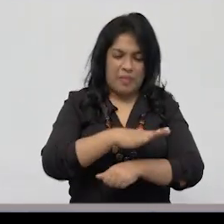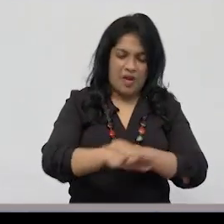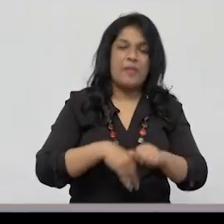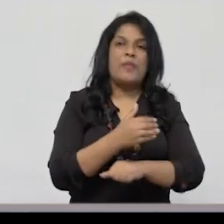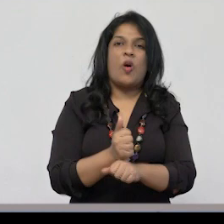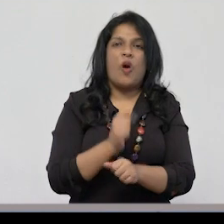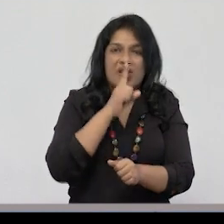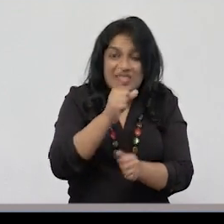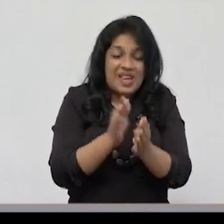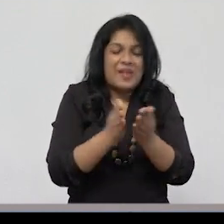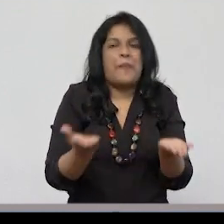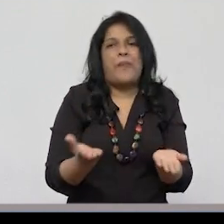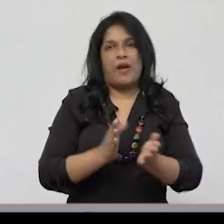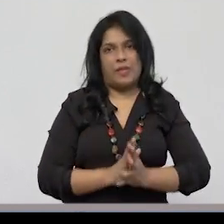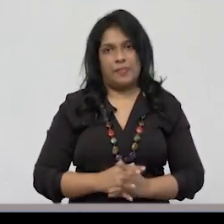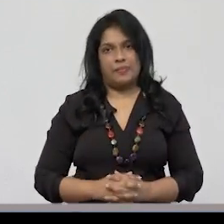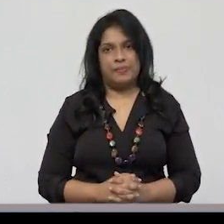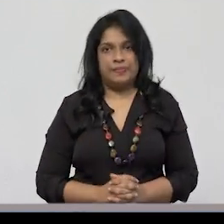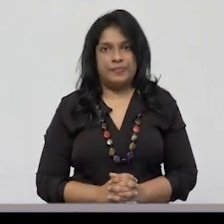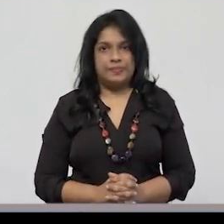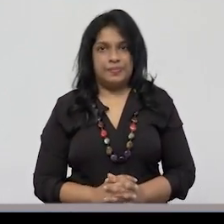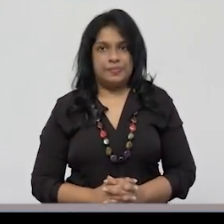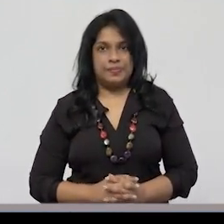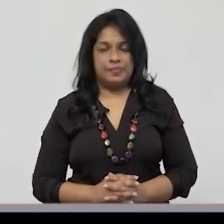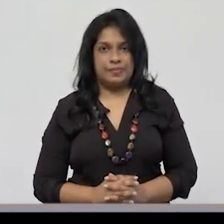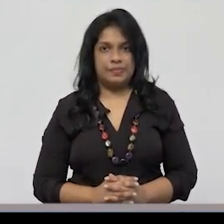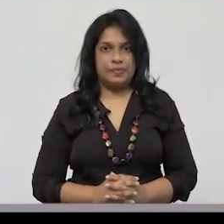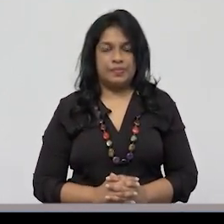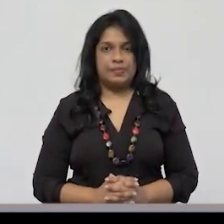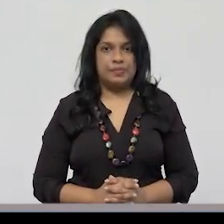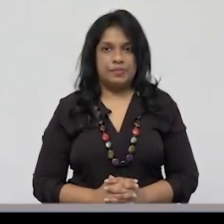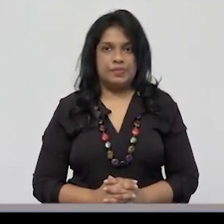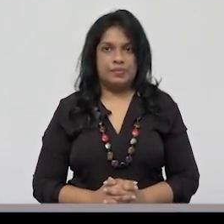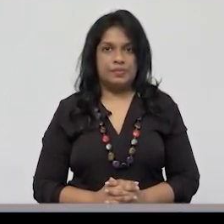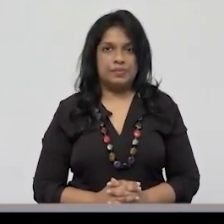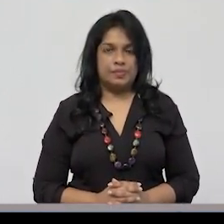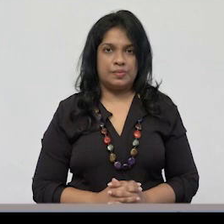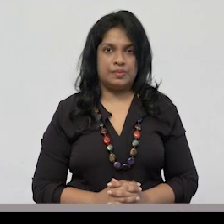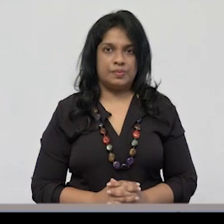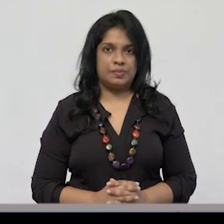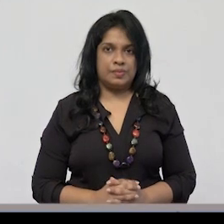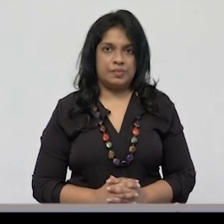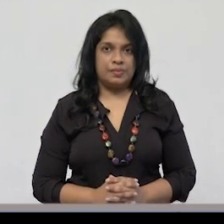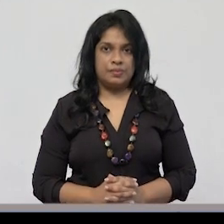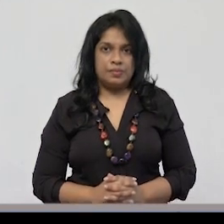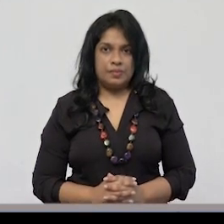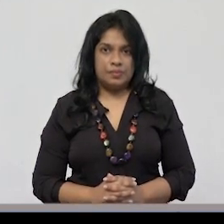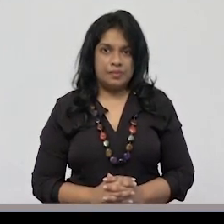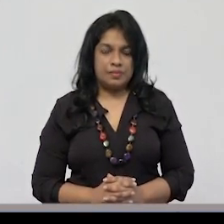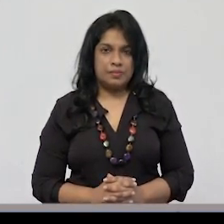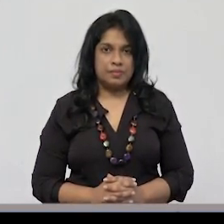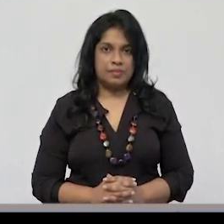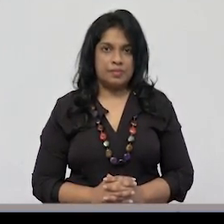3 verses. Verses most of you know well. And Jesus gives you everything you need to know